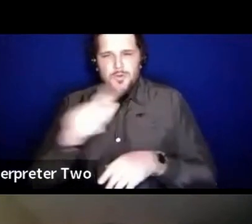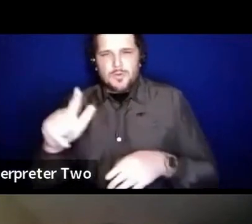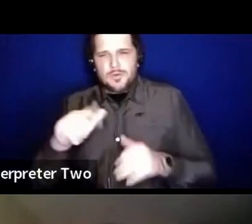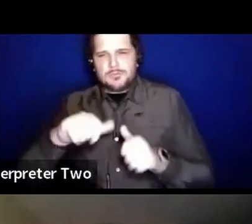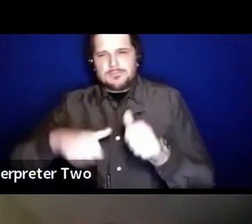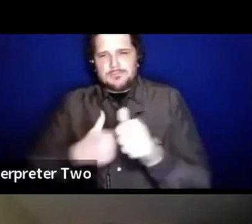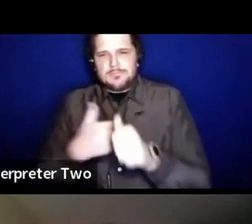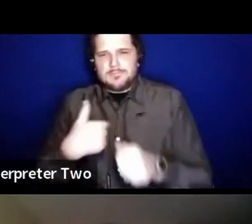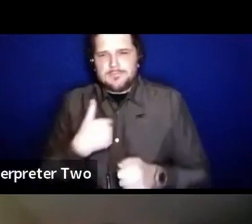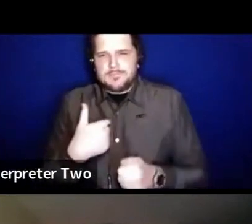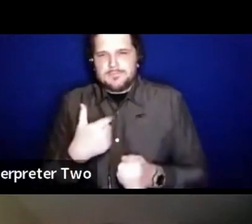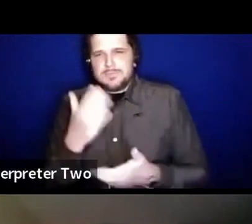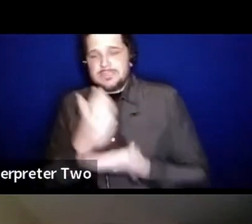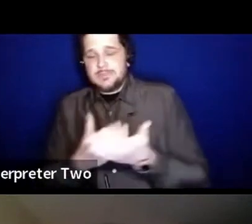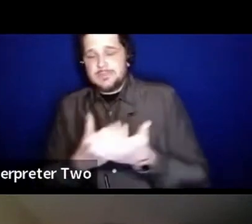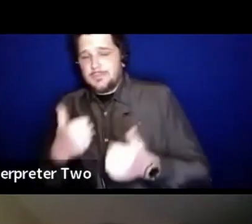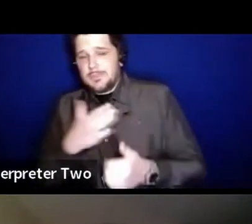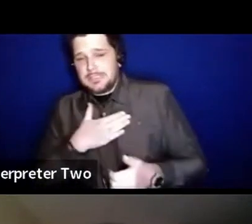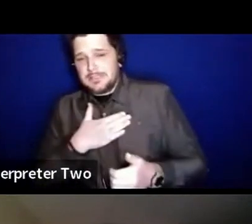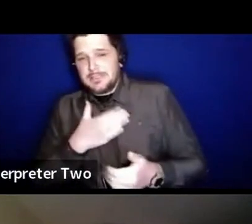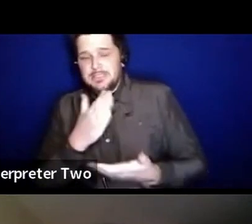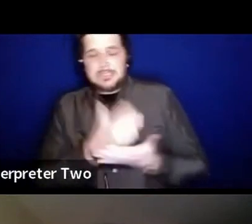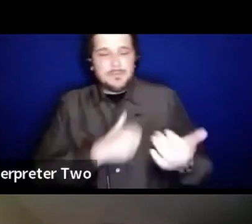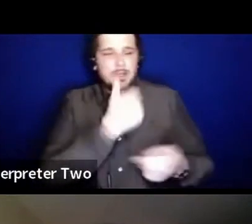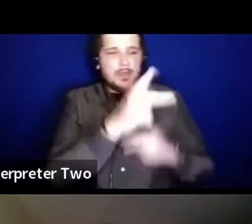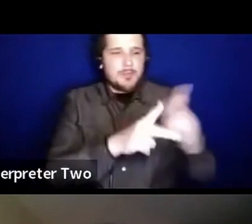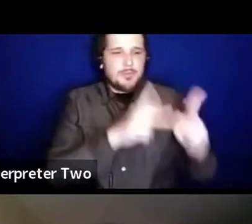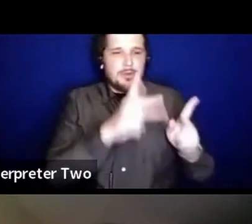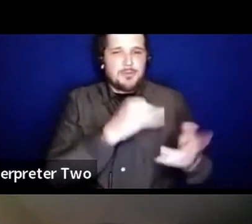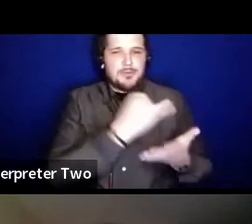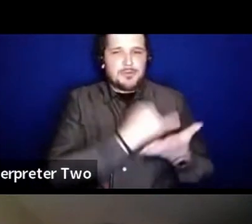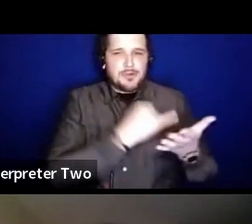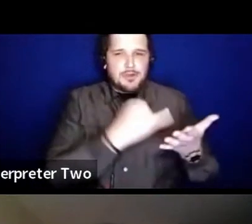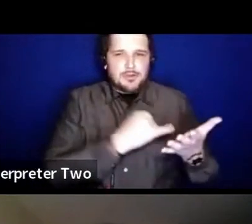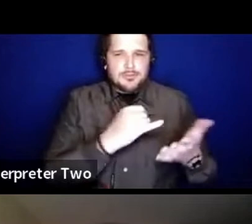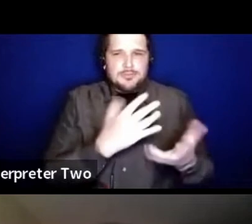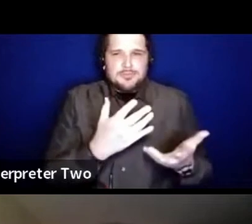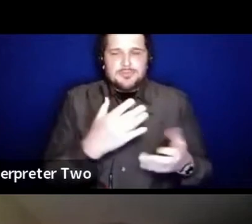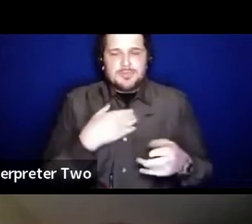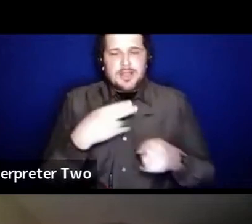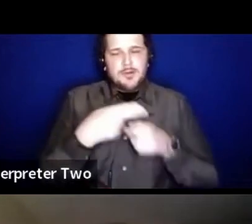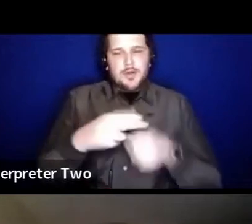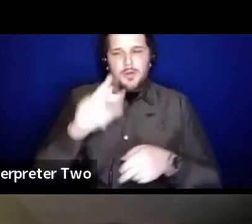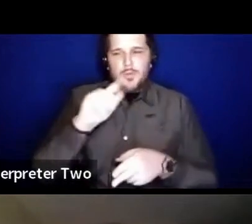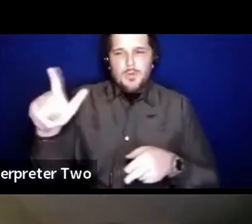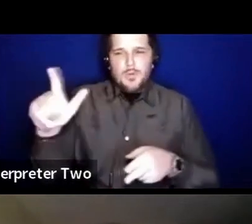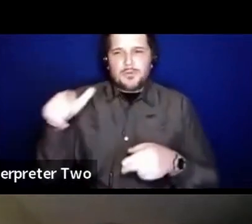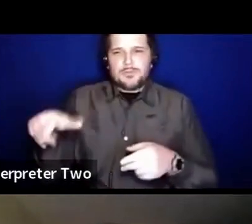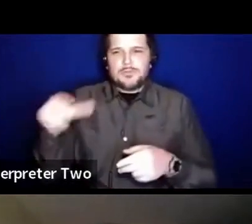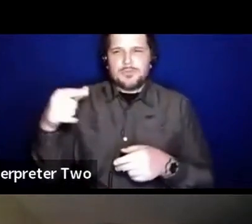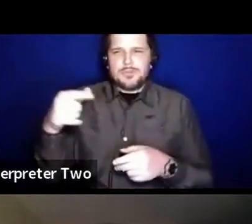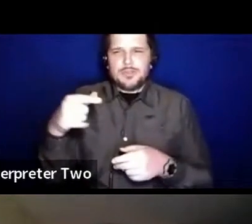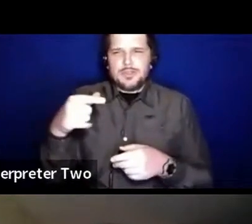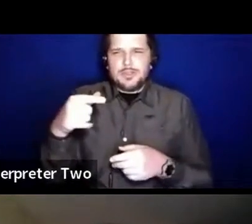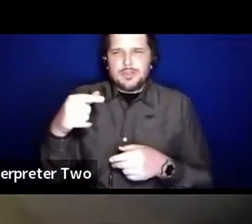some of which is mine, some of which belongs to other people. I've been calling this wall the glue wall because I've been